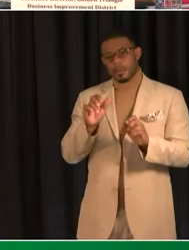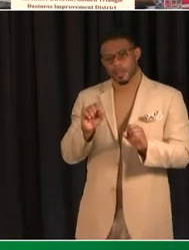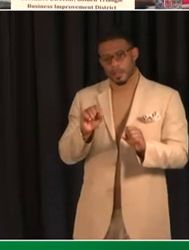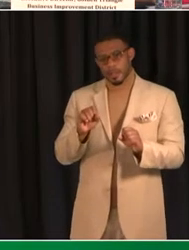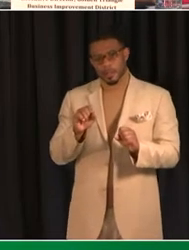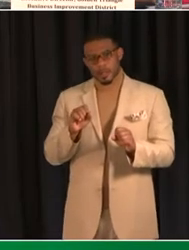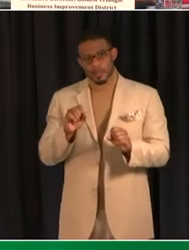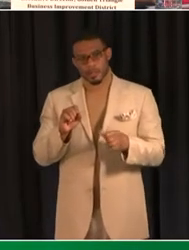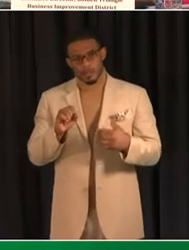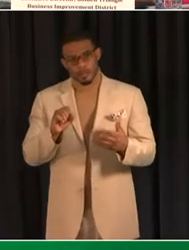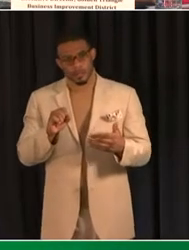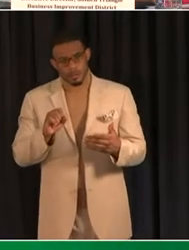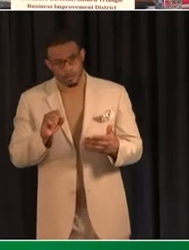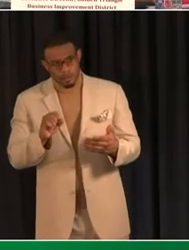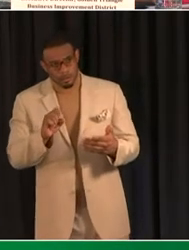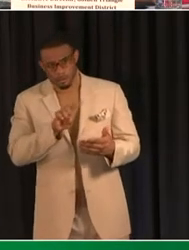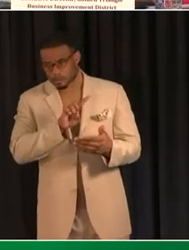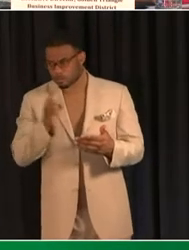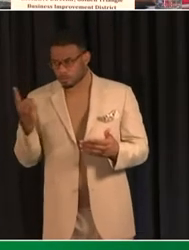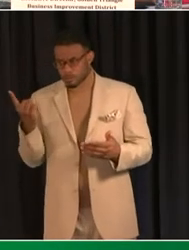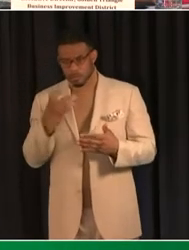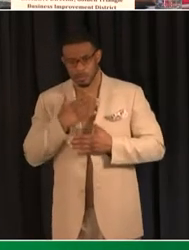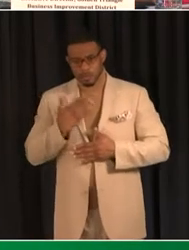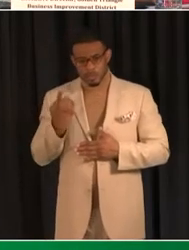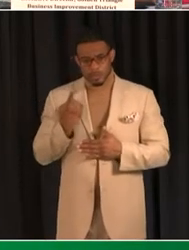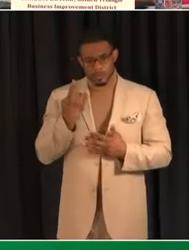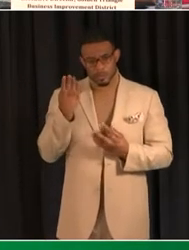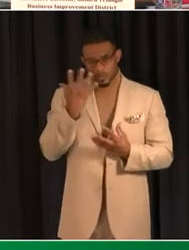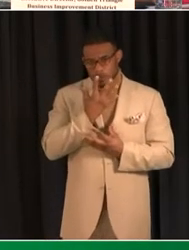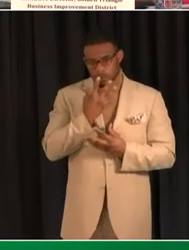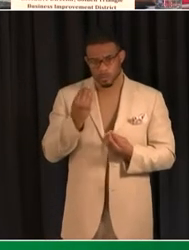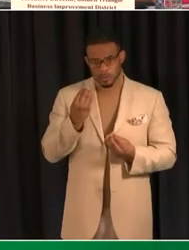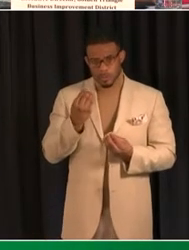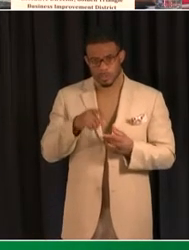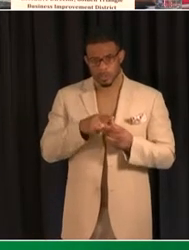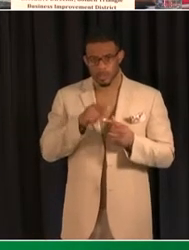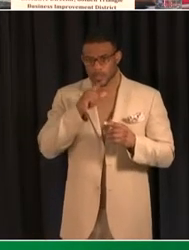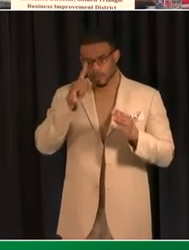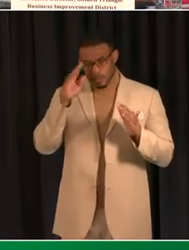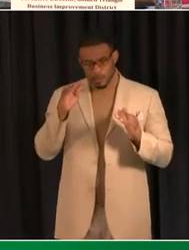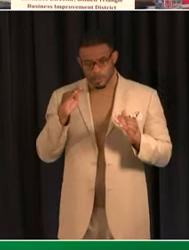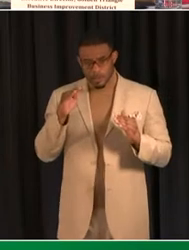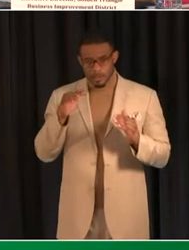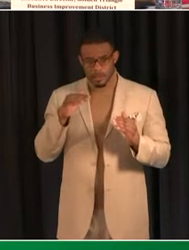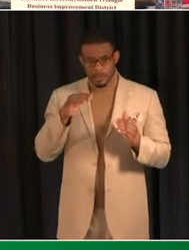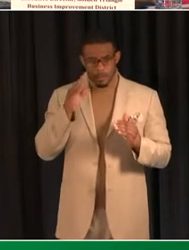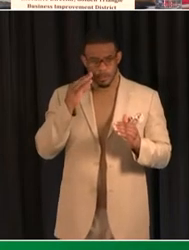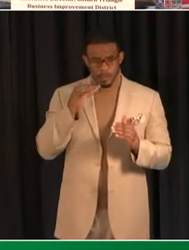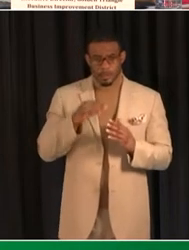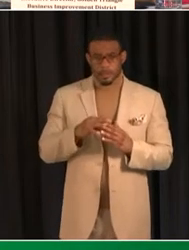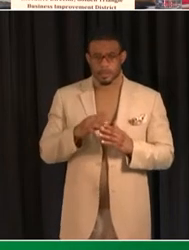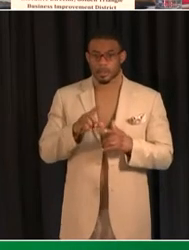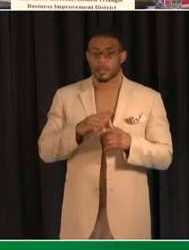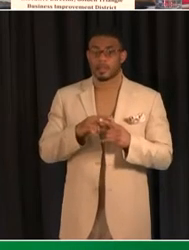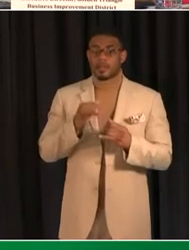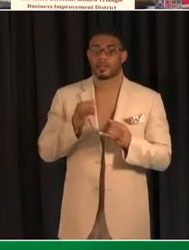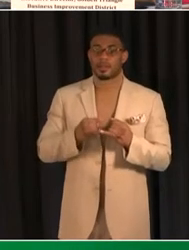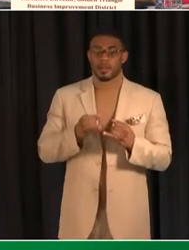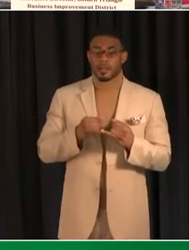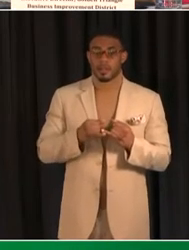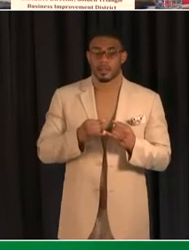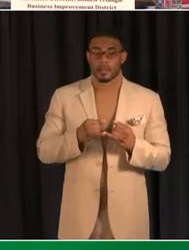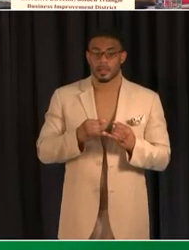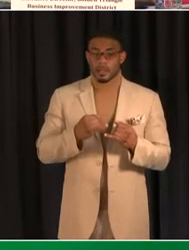so that people can, pass by and enjoy something very beautiful and an unexpected encounter. And